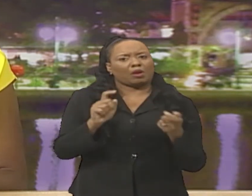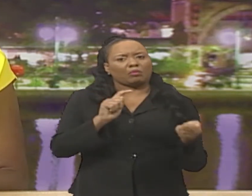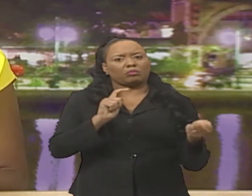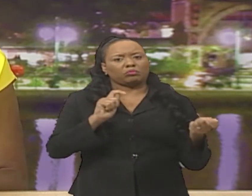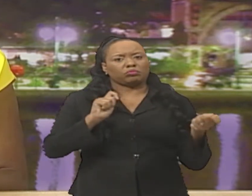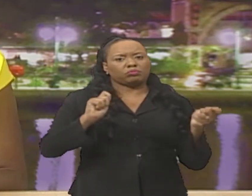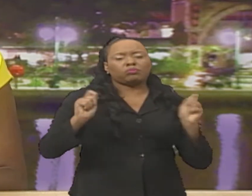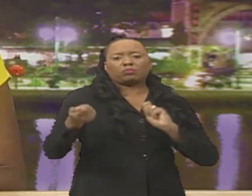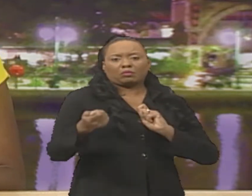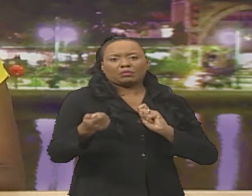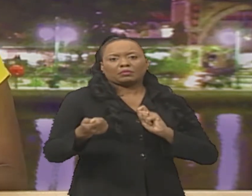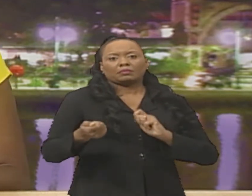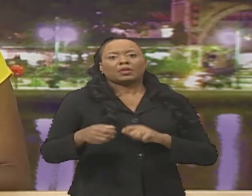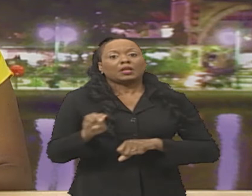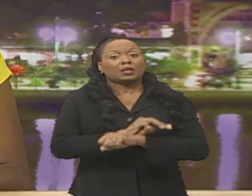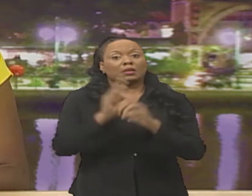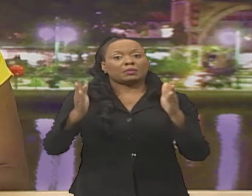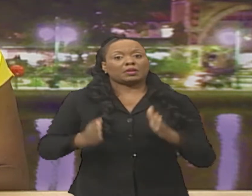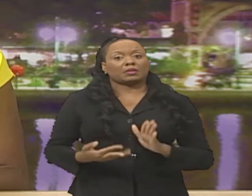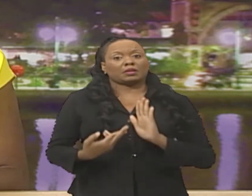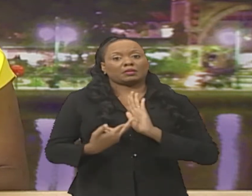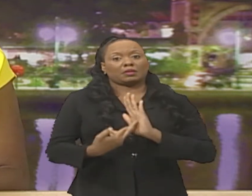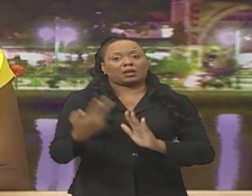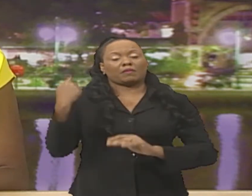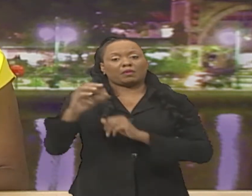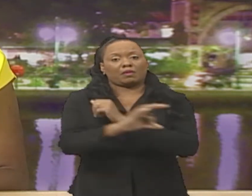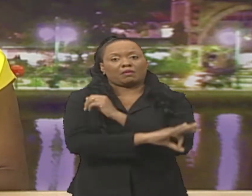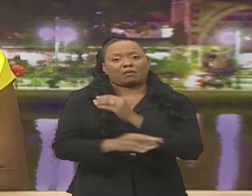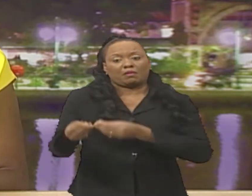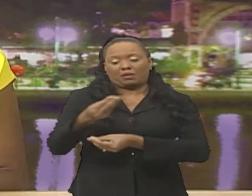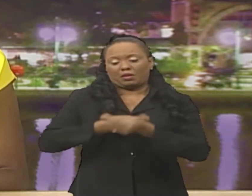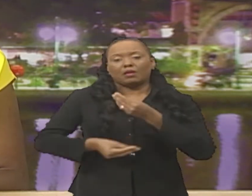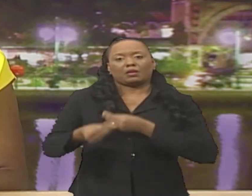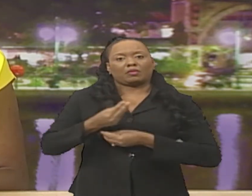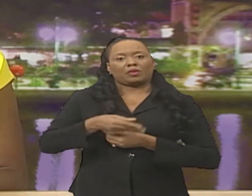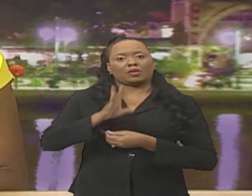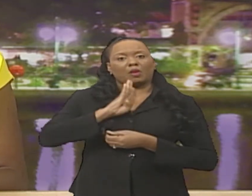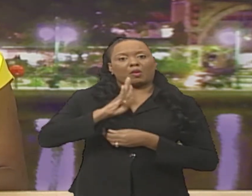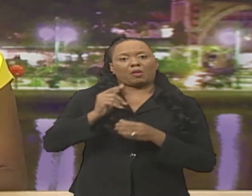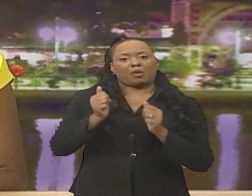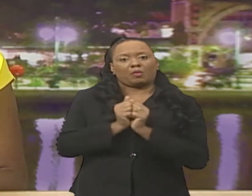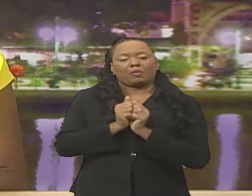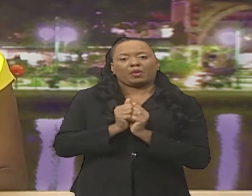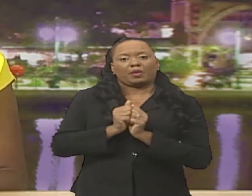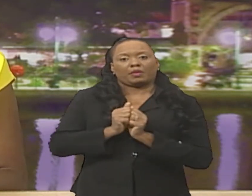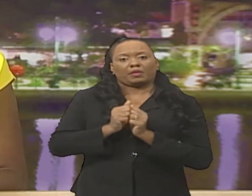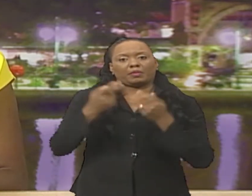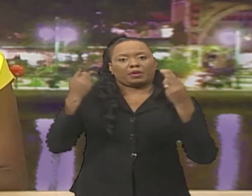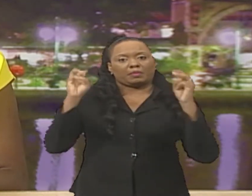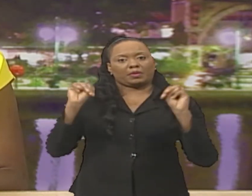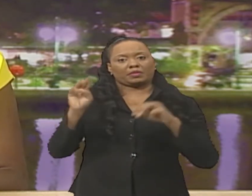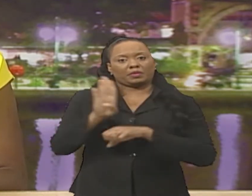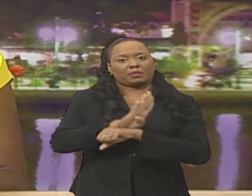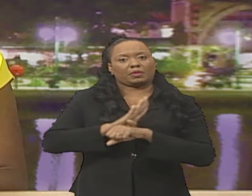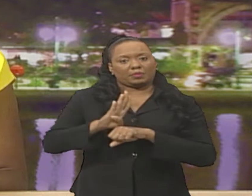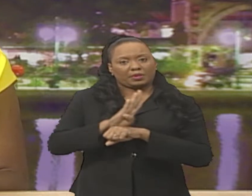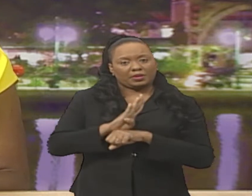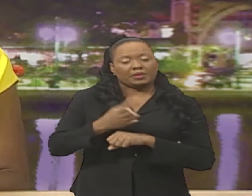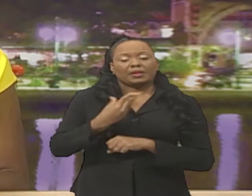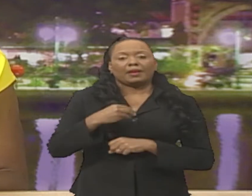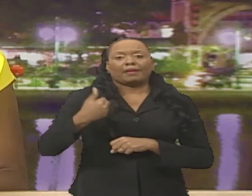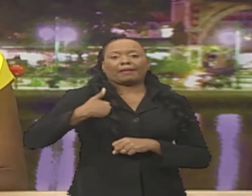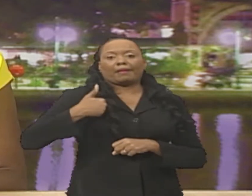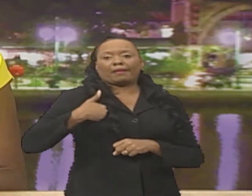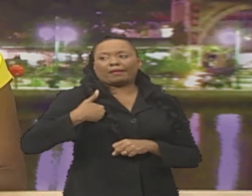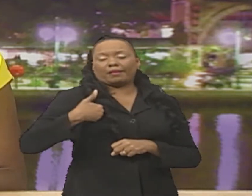Foreign Trade, Sandra Husbands. She was speaking yesterday following a meeting with Prime Minister Mia Motley and Canada's